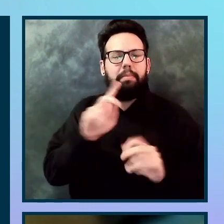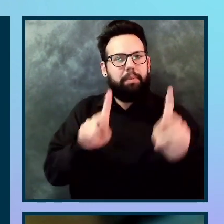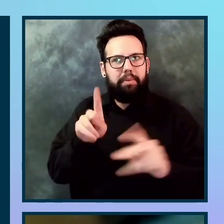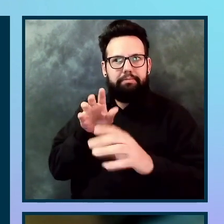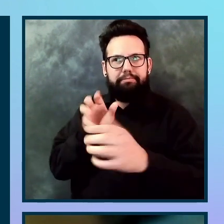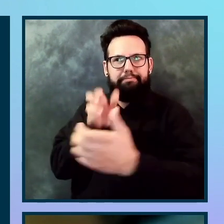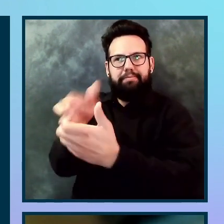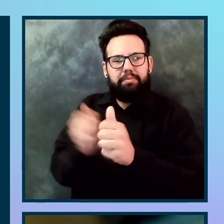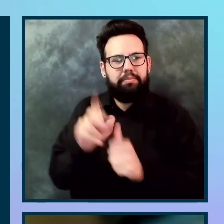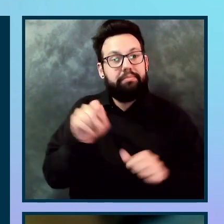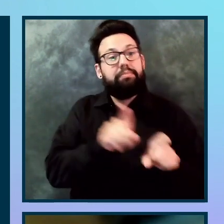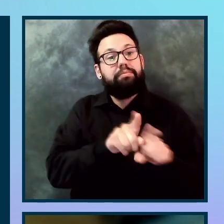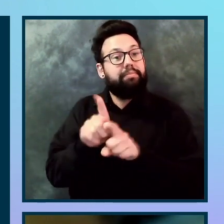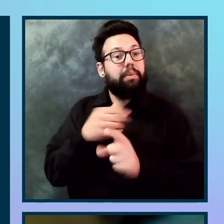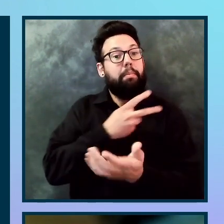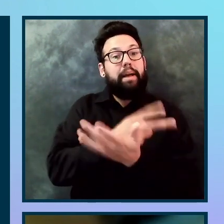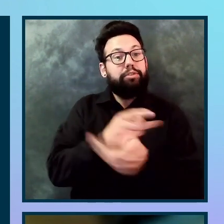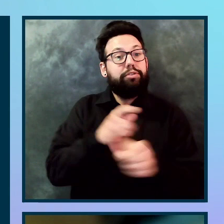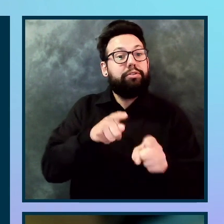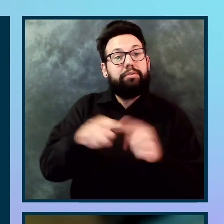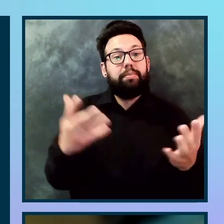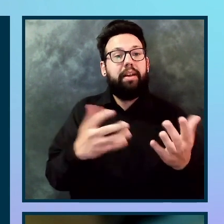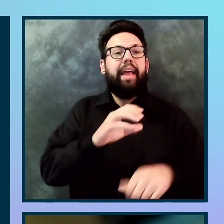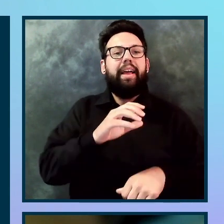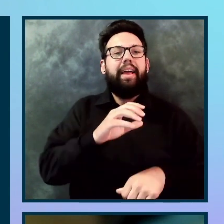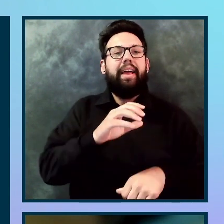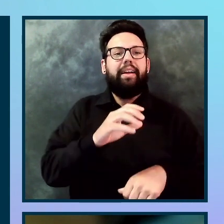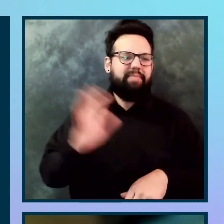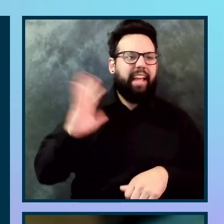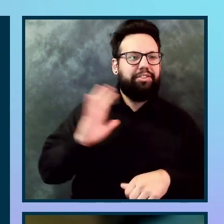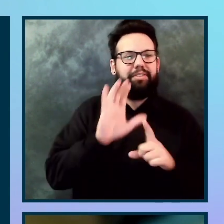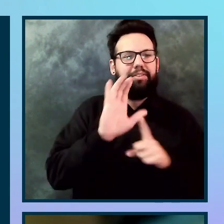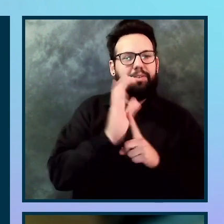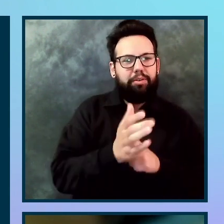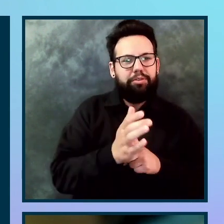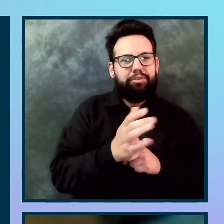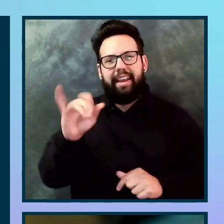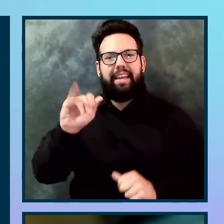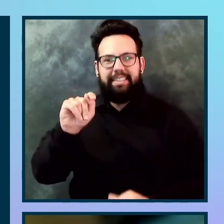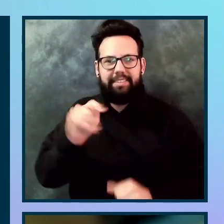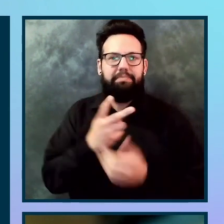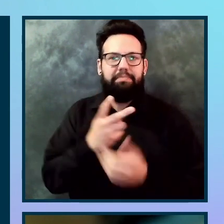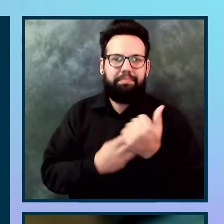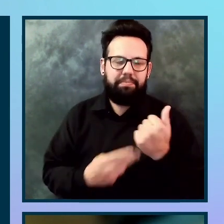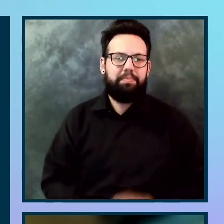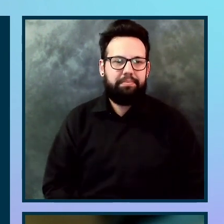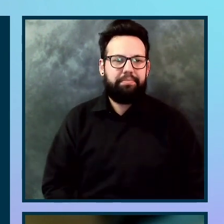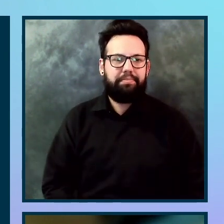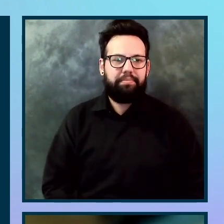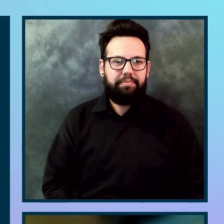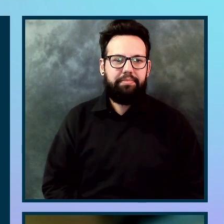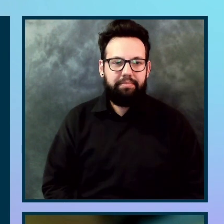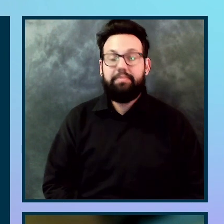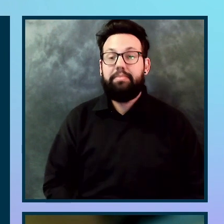also have a master's in ancient cultures and a master's in information technology or software development, where I did